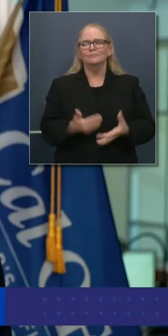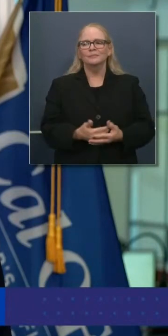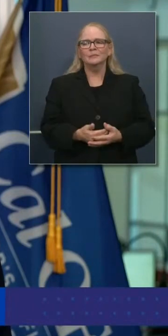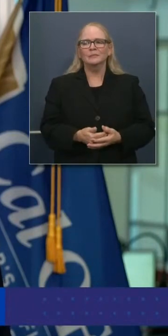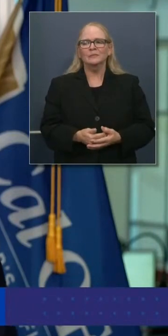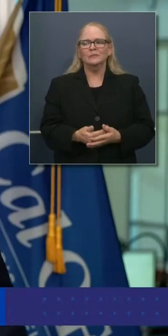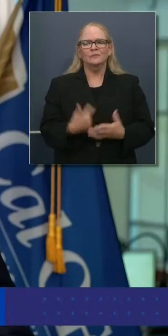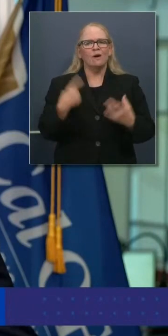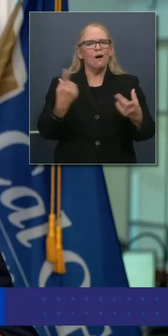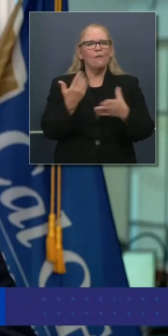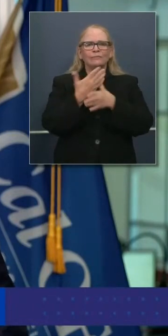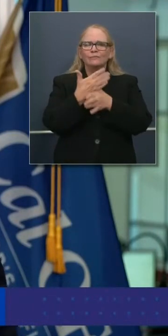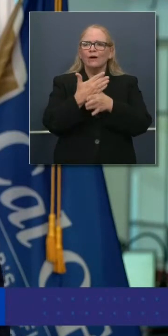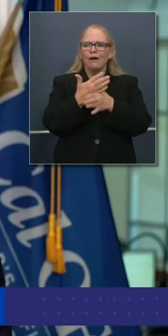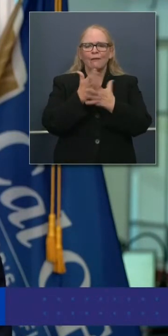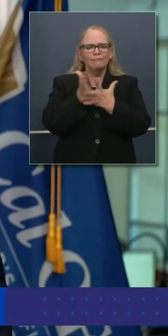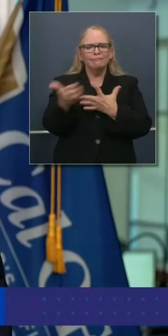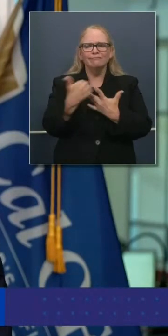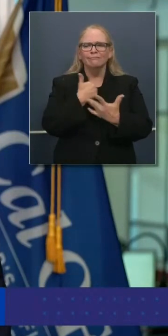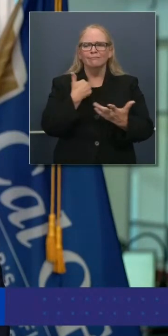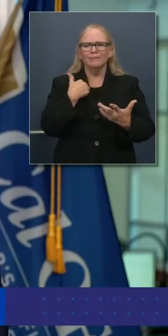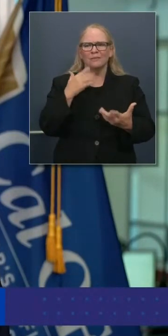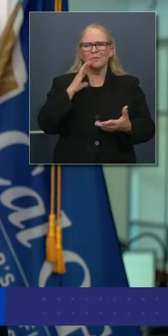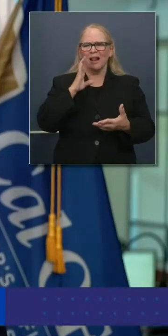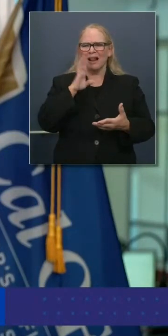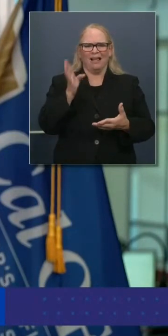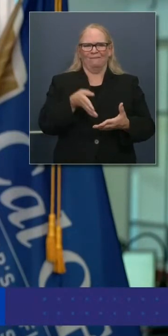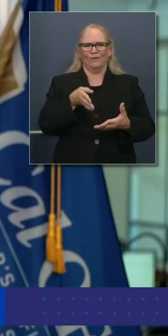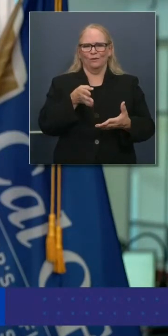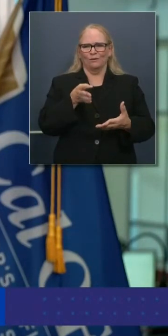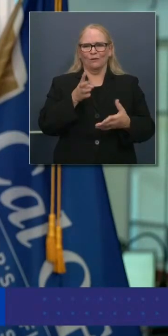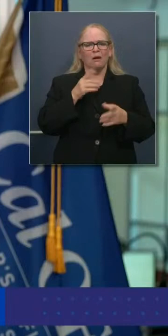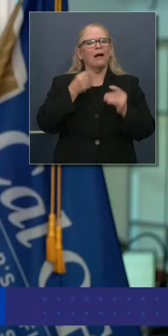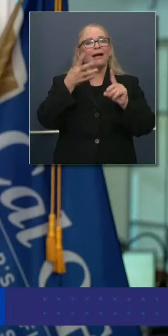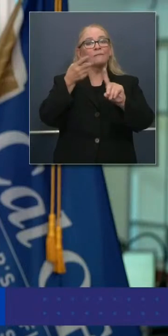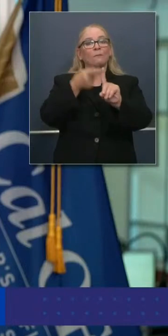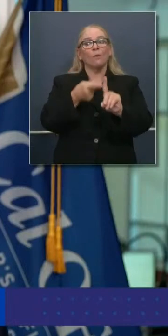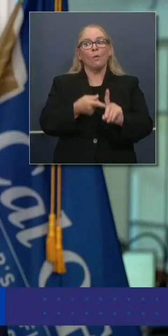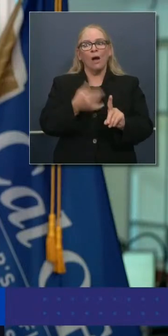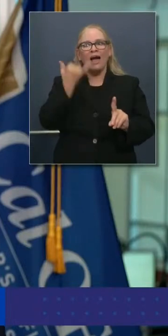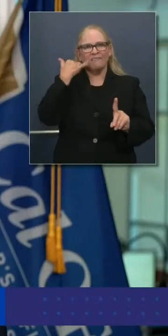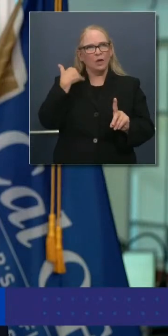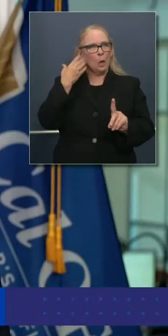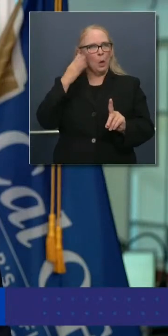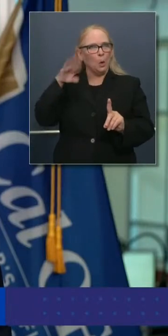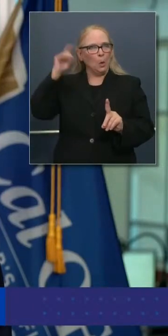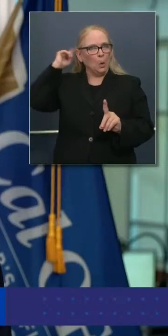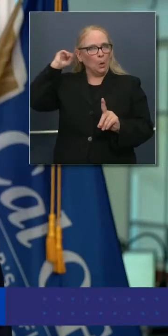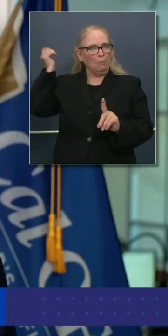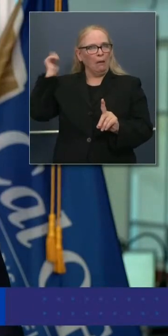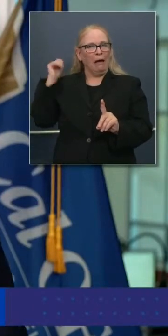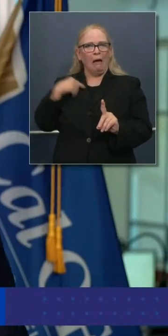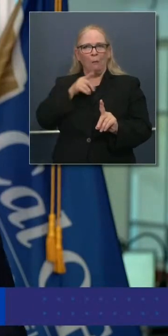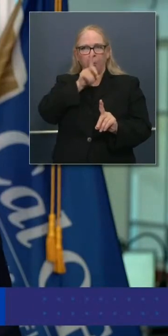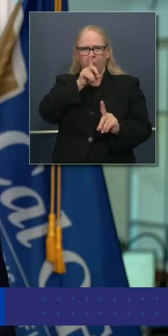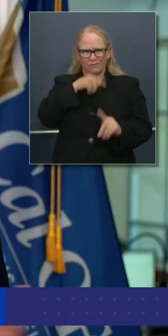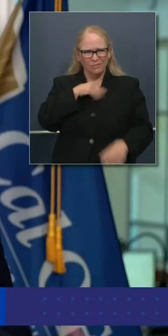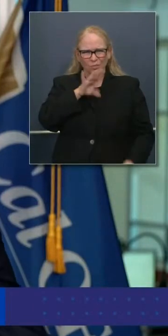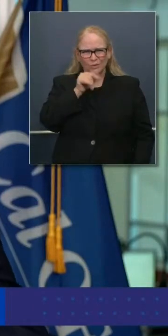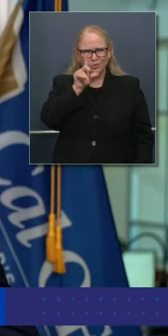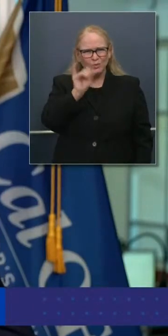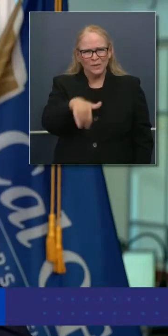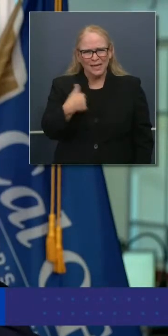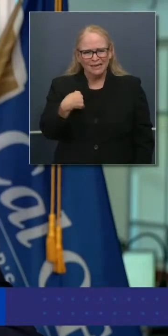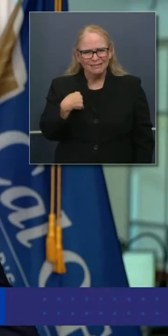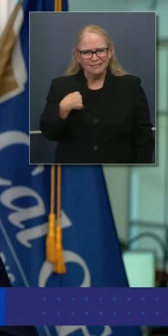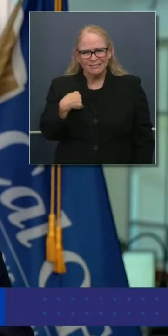that we would not have put out those data points had we known that. And so by definition, we were unaware, I was unaware, and